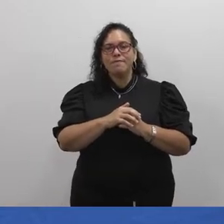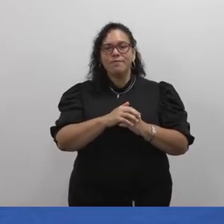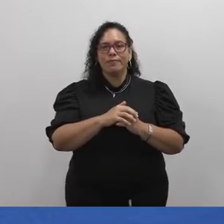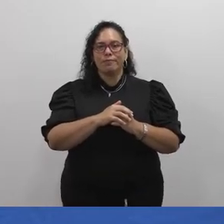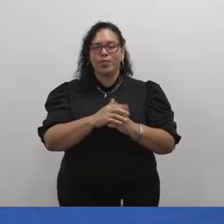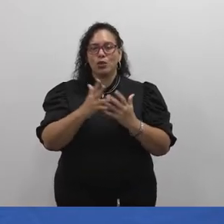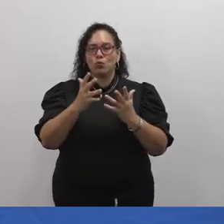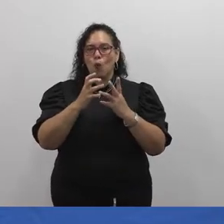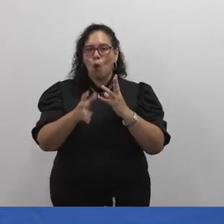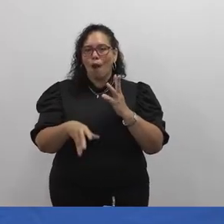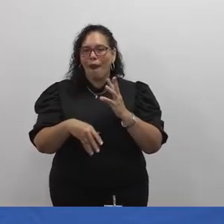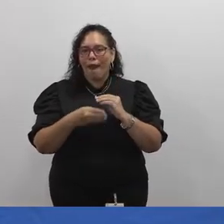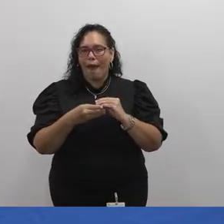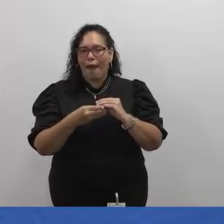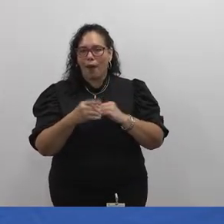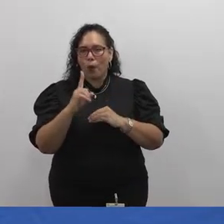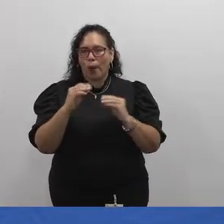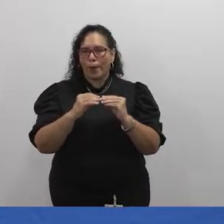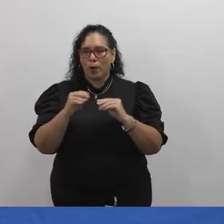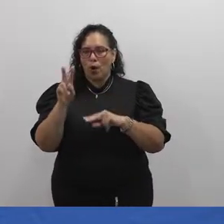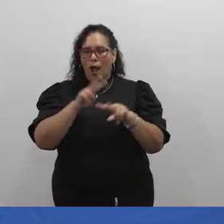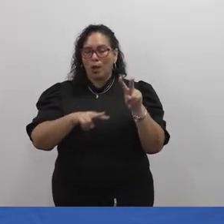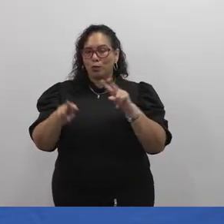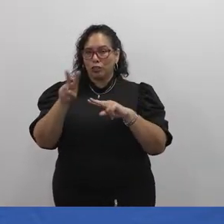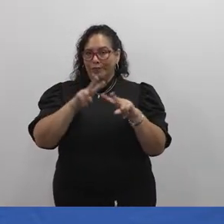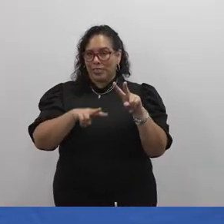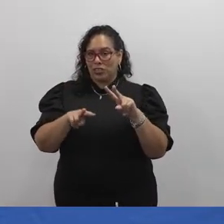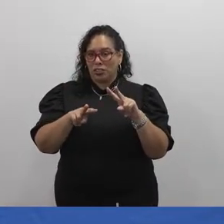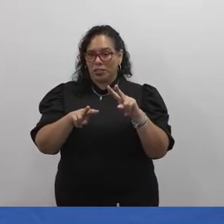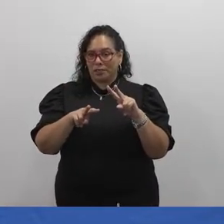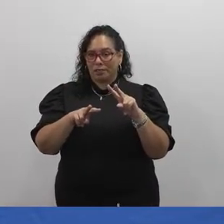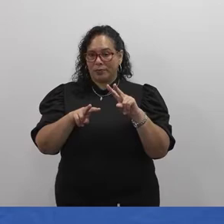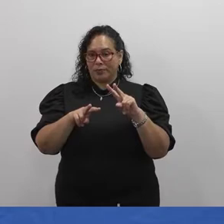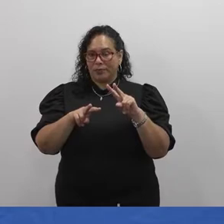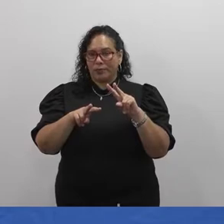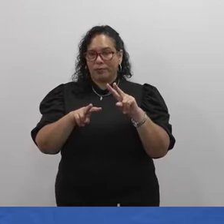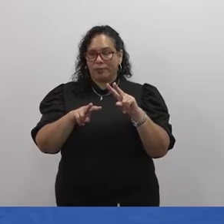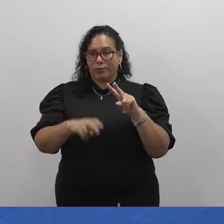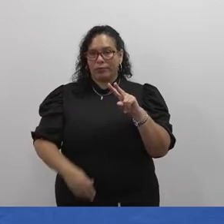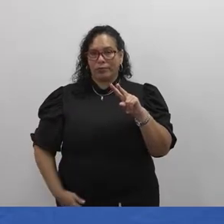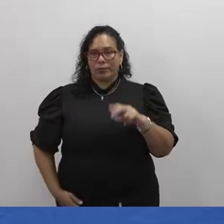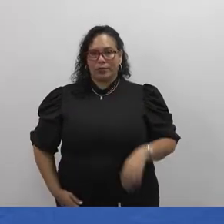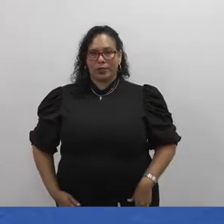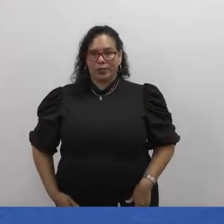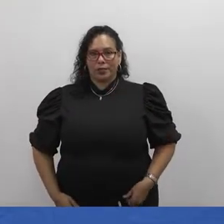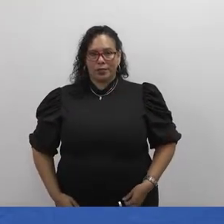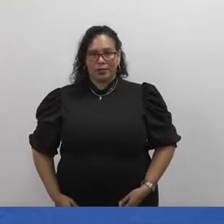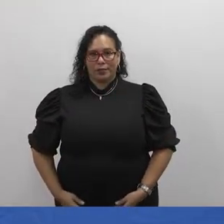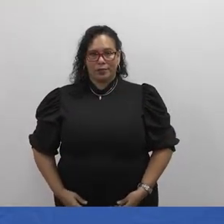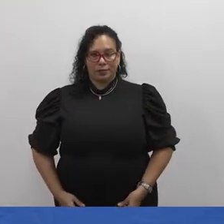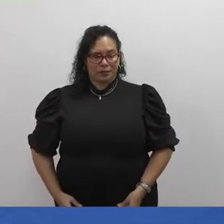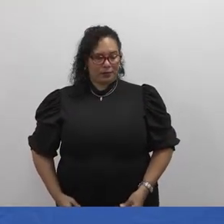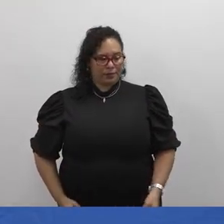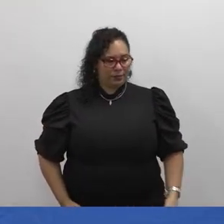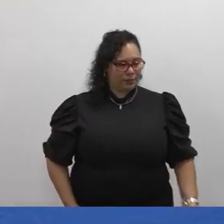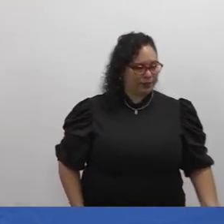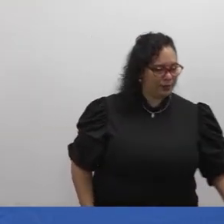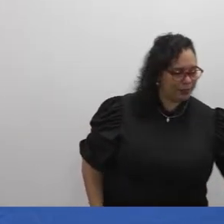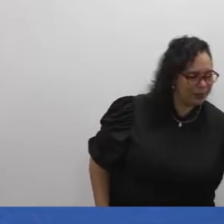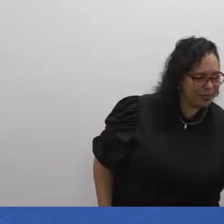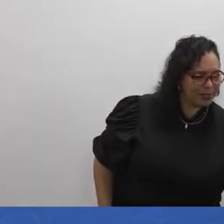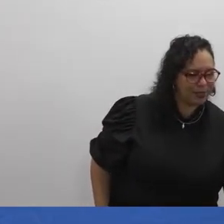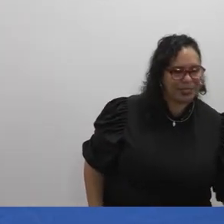So I want to add just one more observation with Ms. Craighead's comments around declining enrollment and